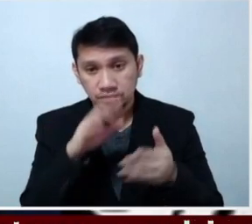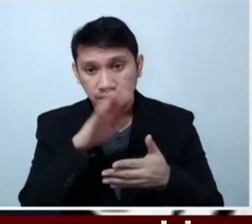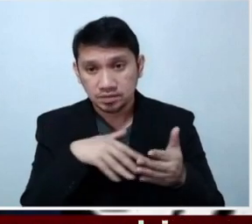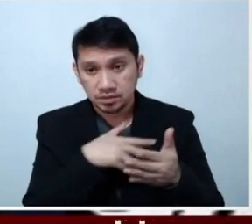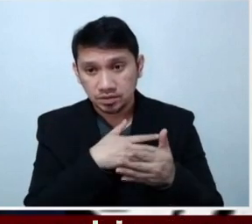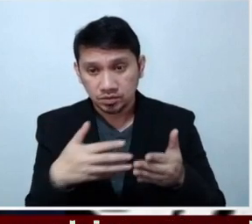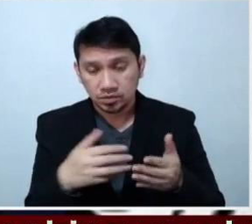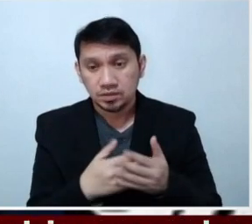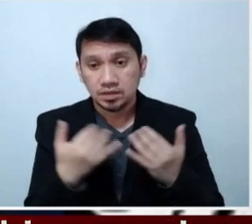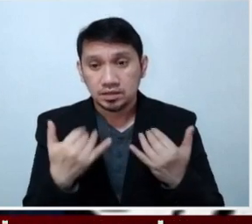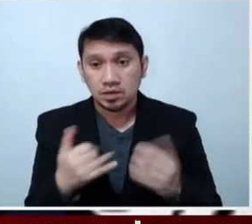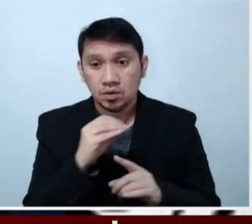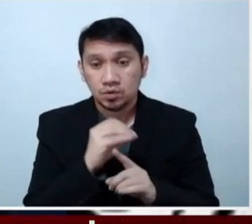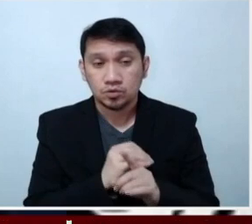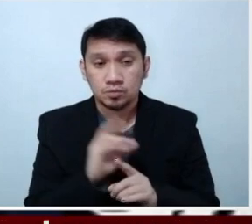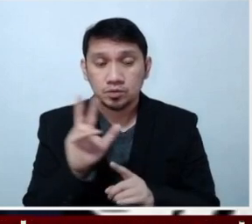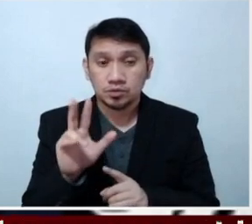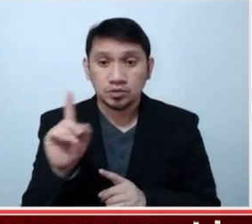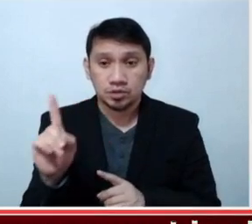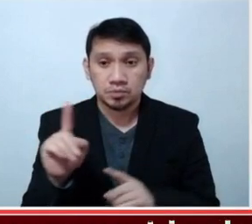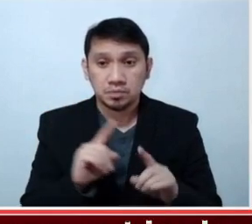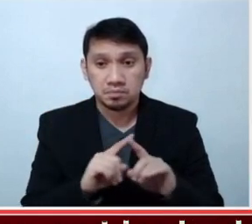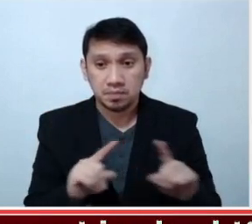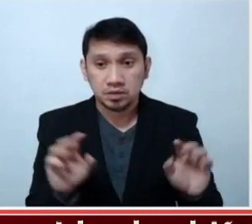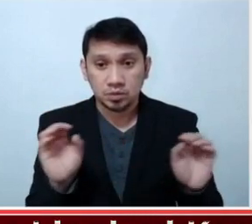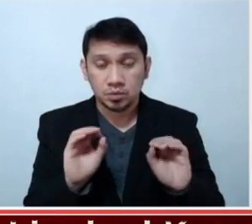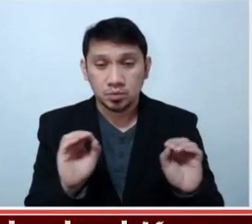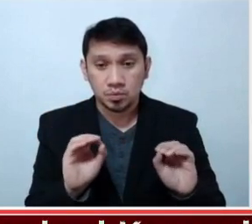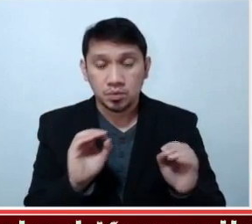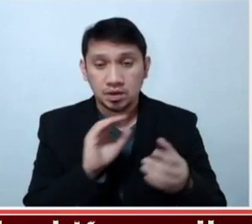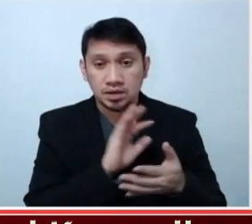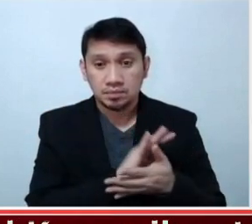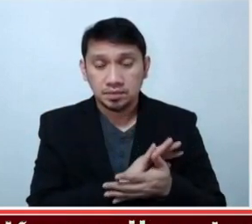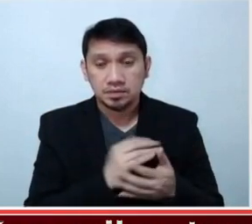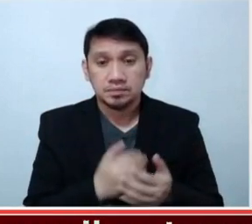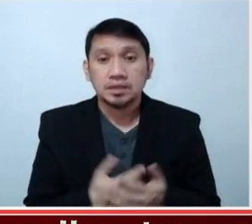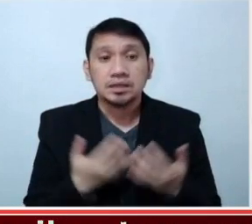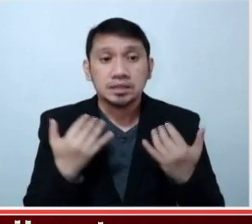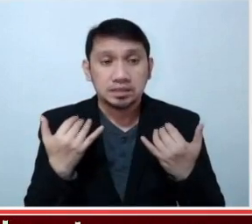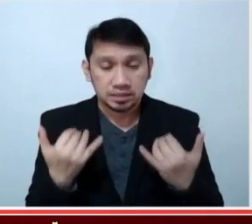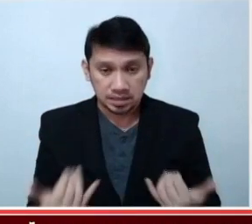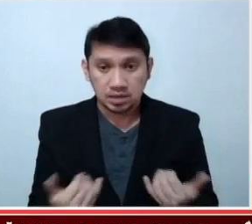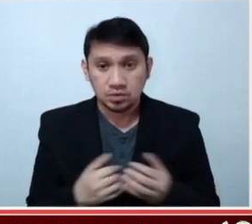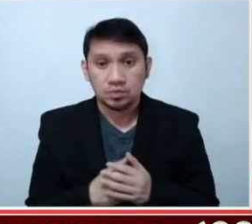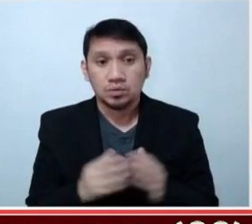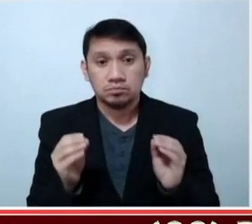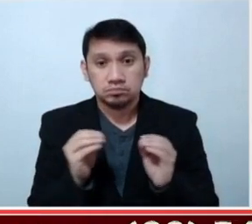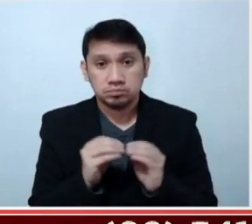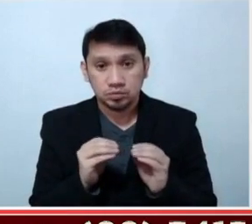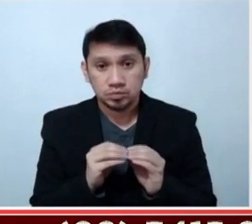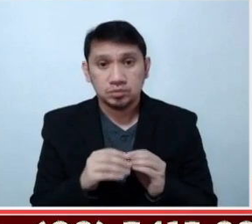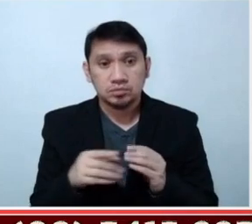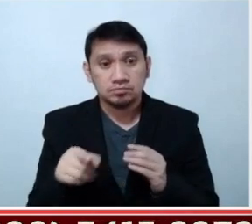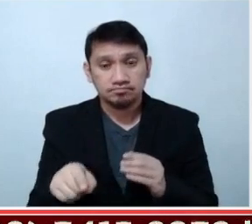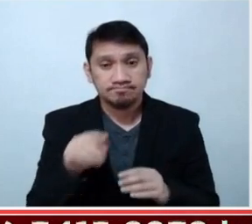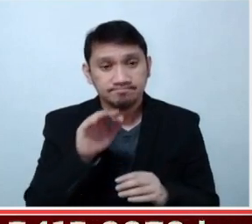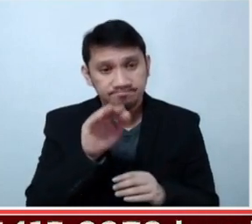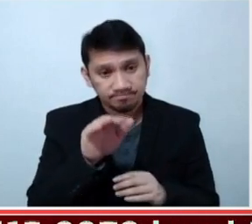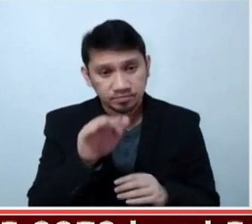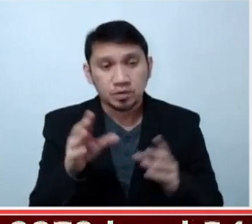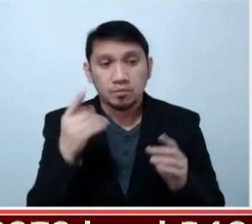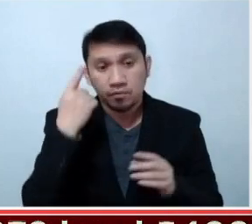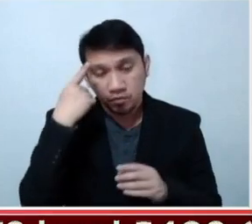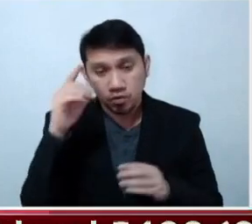was October 31st and there was no pandemic. Sa gitna ng mas lumalakas na panawagan para sa